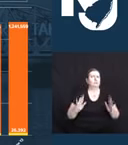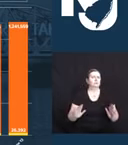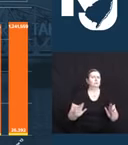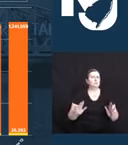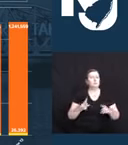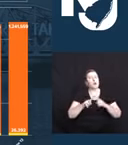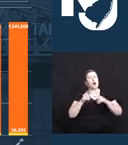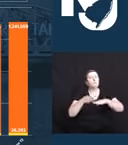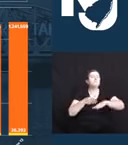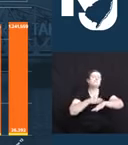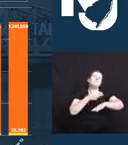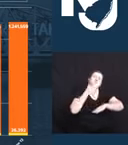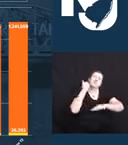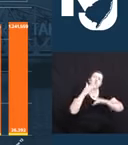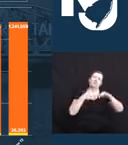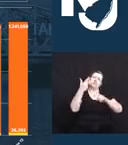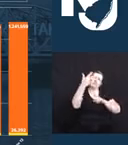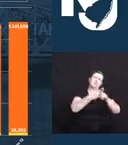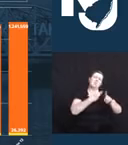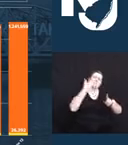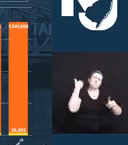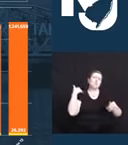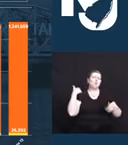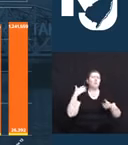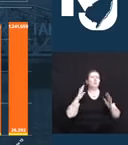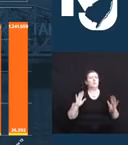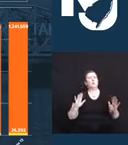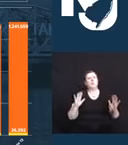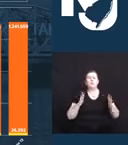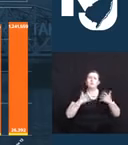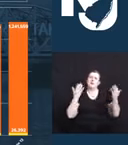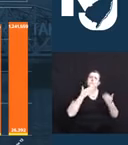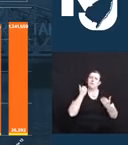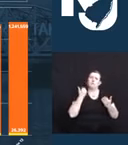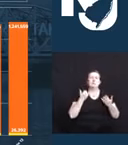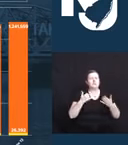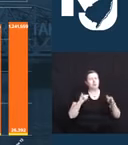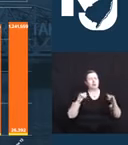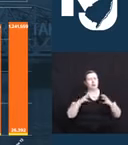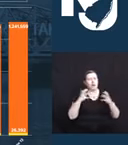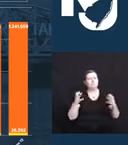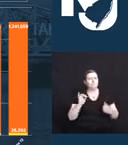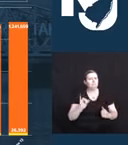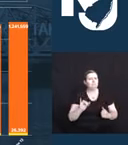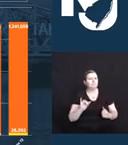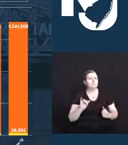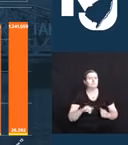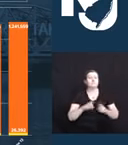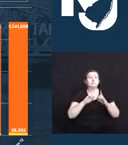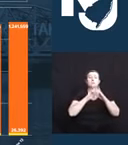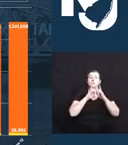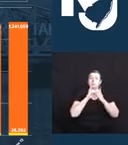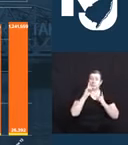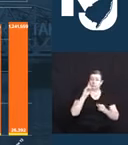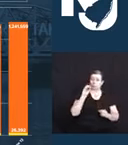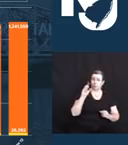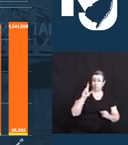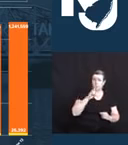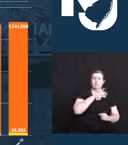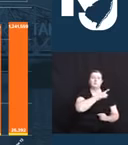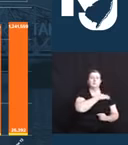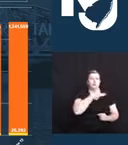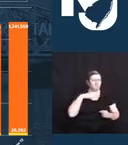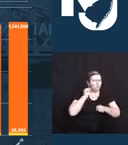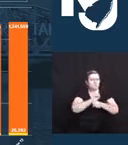2 months or even 1 month ago, but it's still a big number. And the department staff continues working diligently to see claims resolved